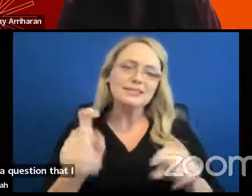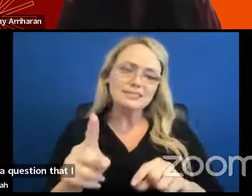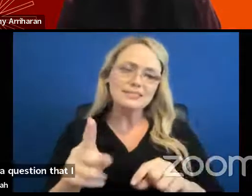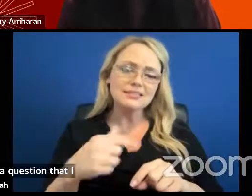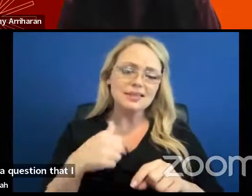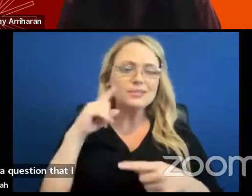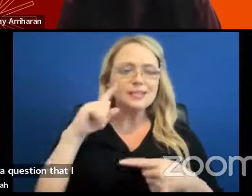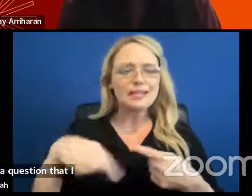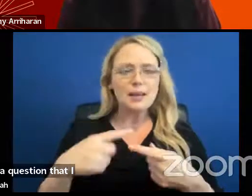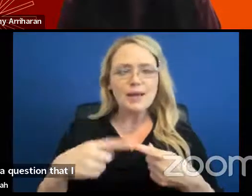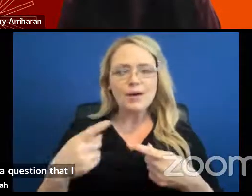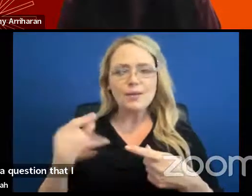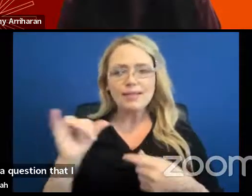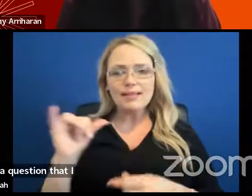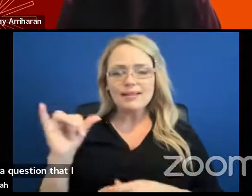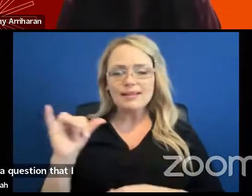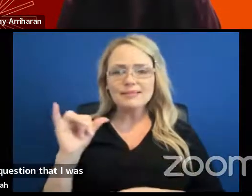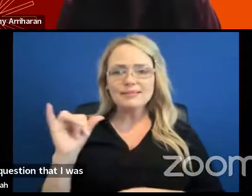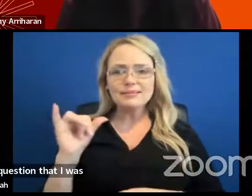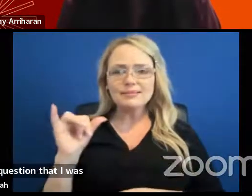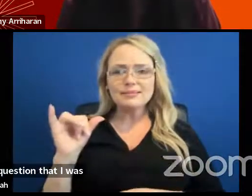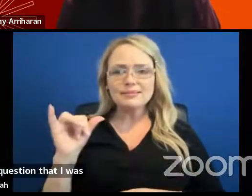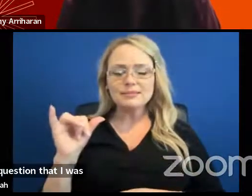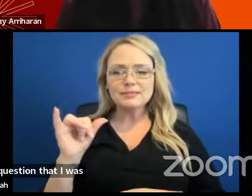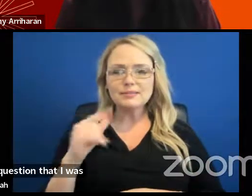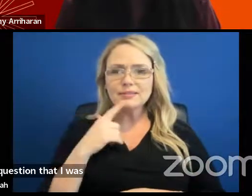about. But he is asking,